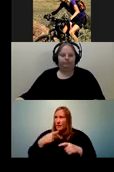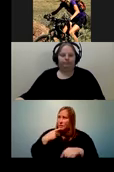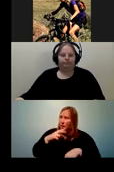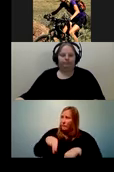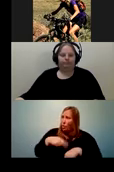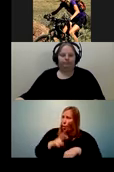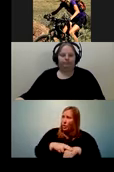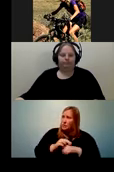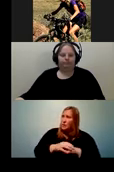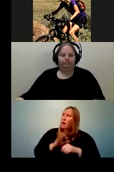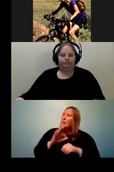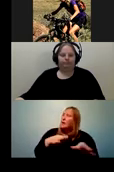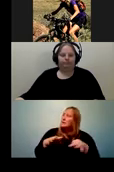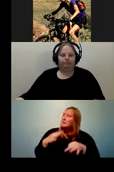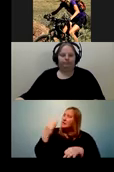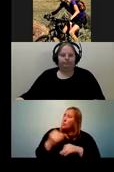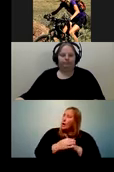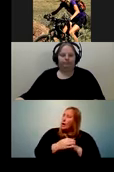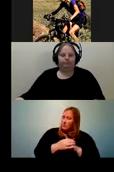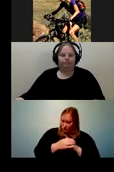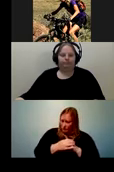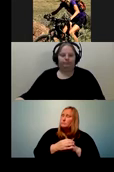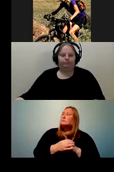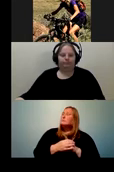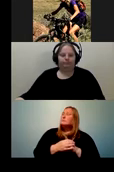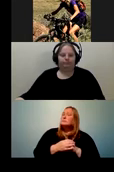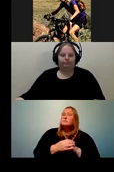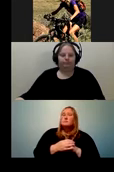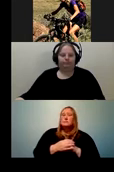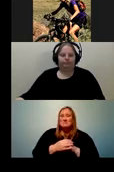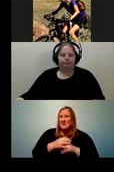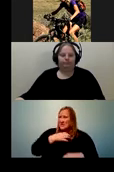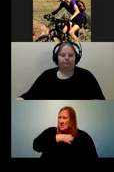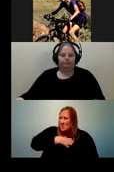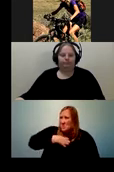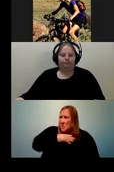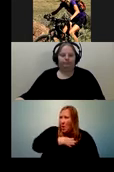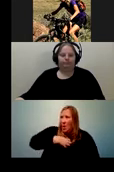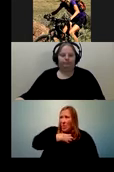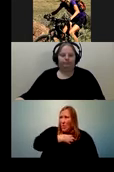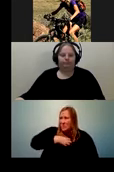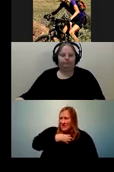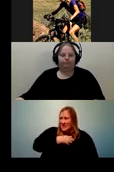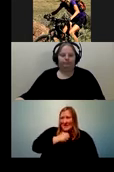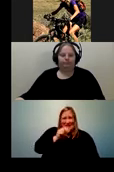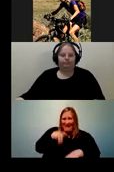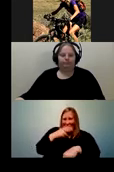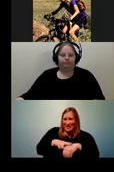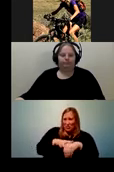That explains it. That explains it. It's so gross. It's grown in a dish.